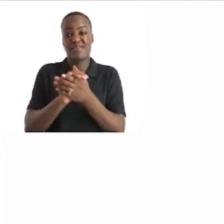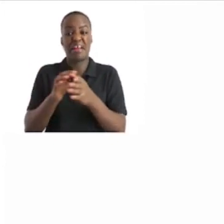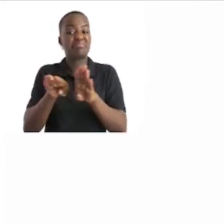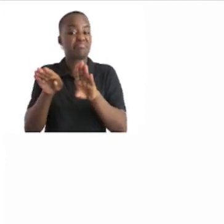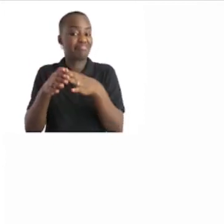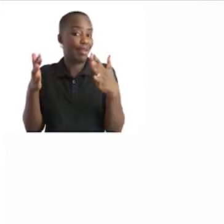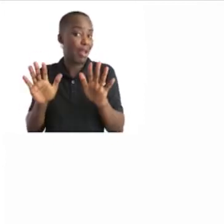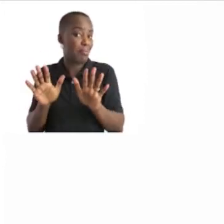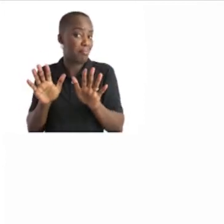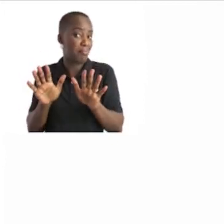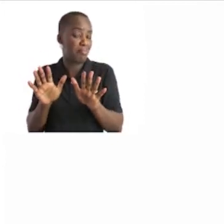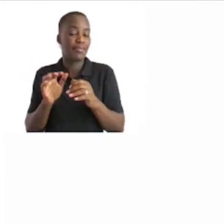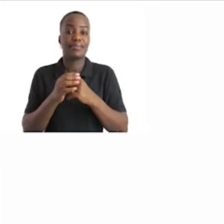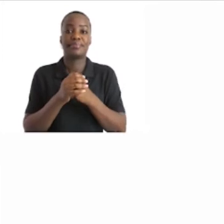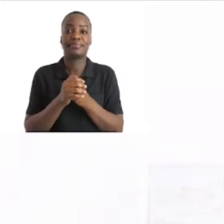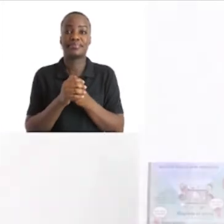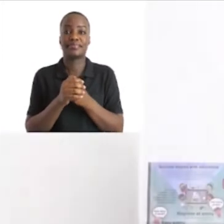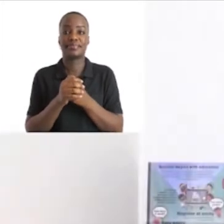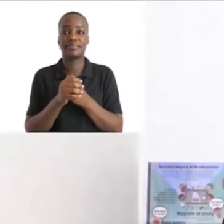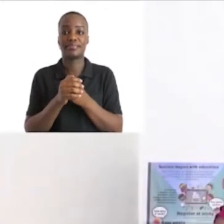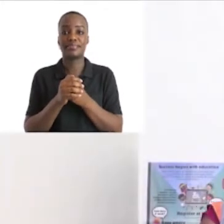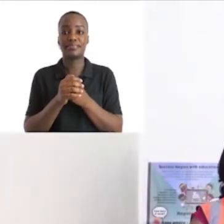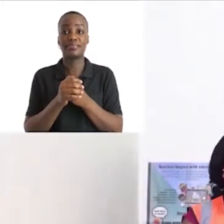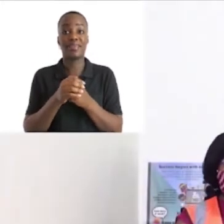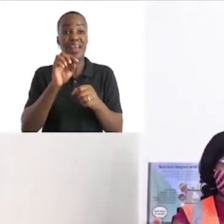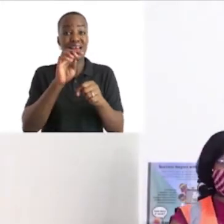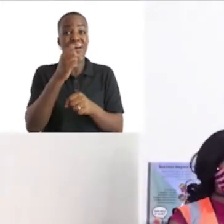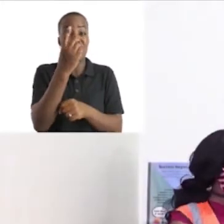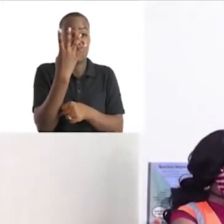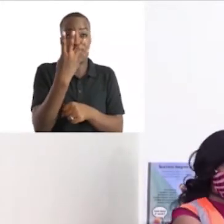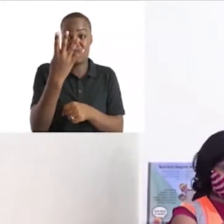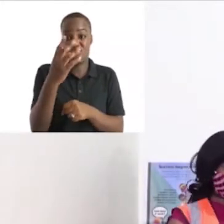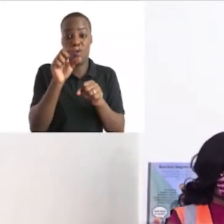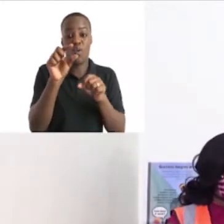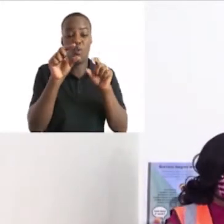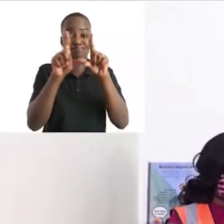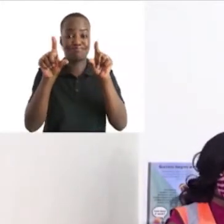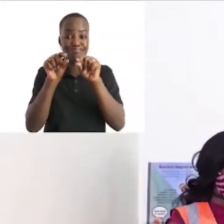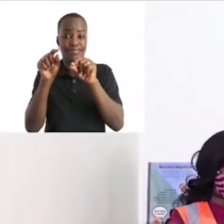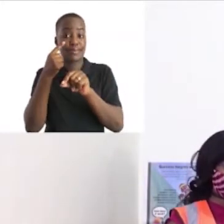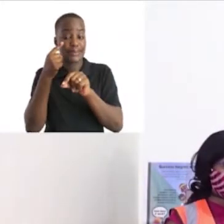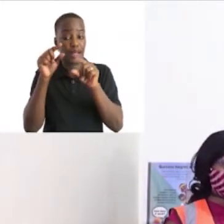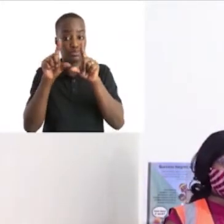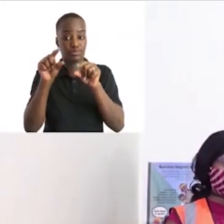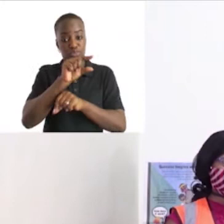busy, was doing the first 4 words that he found. Would you like to go and show them?